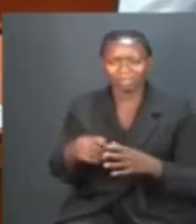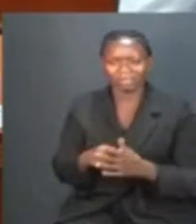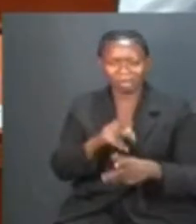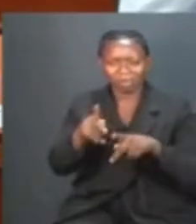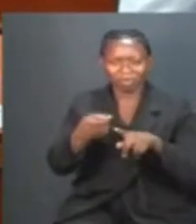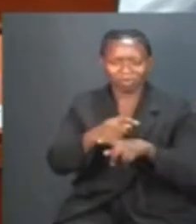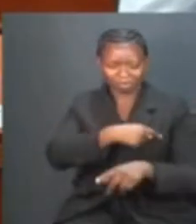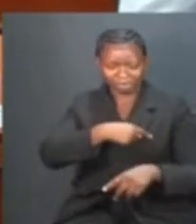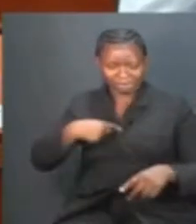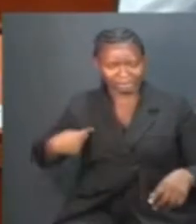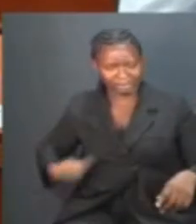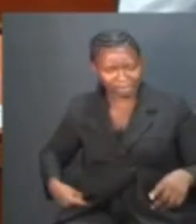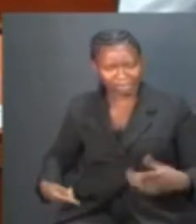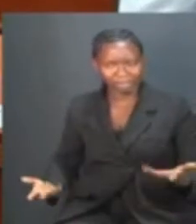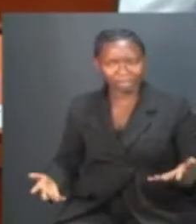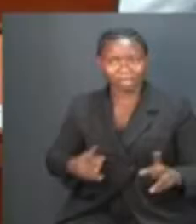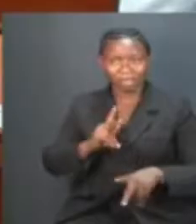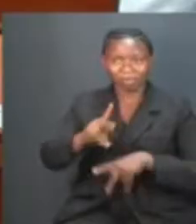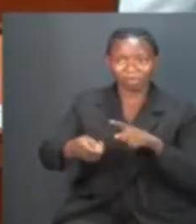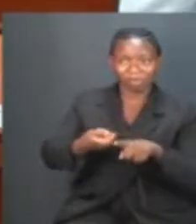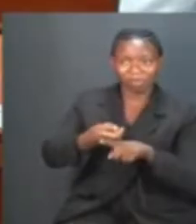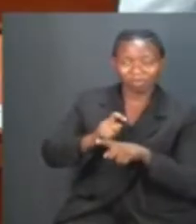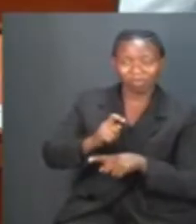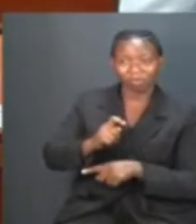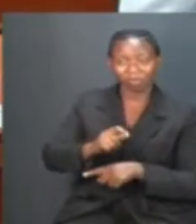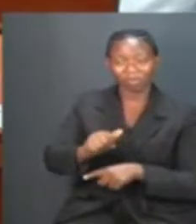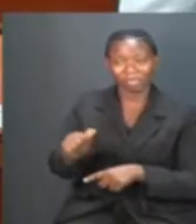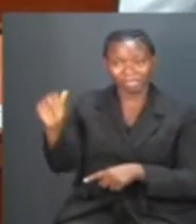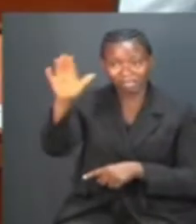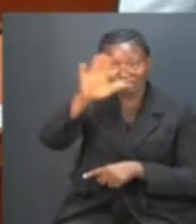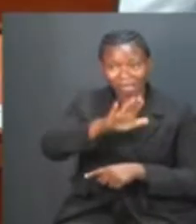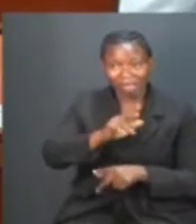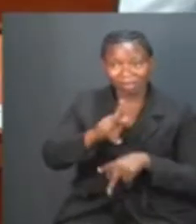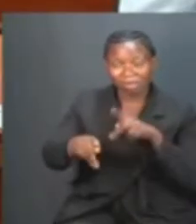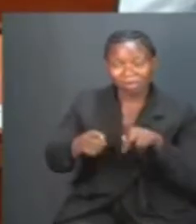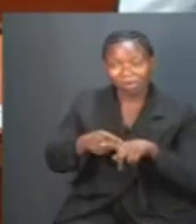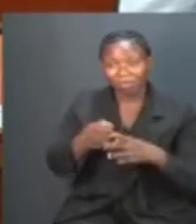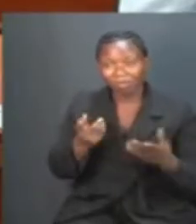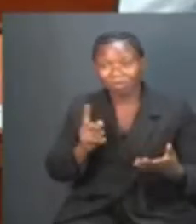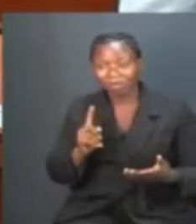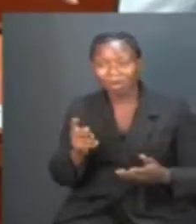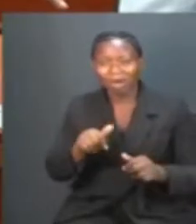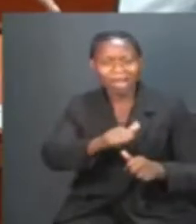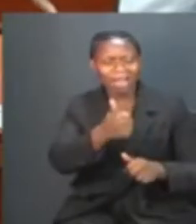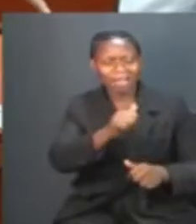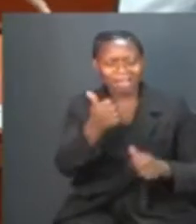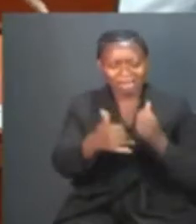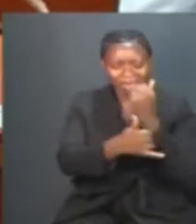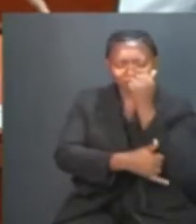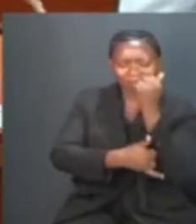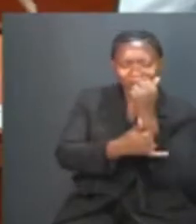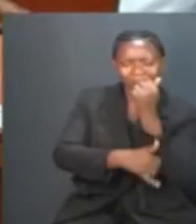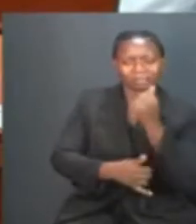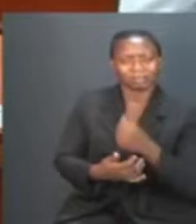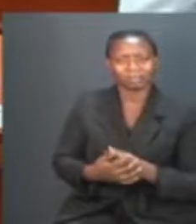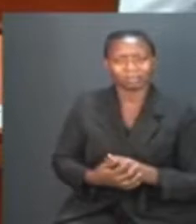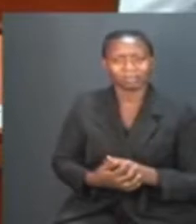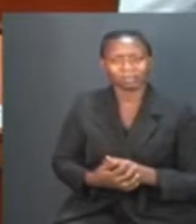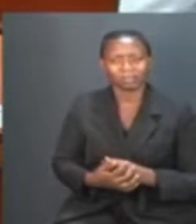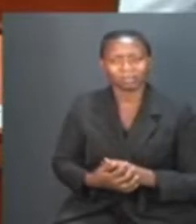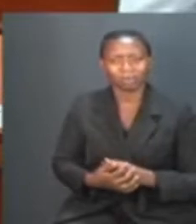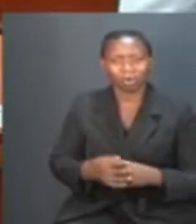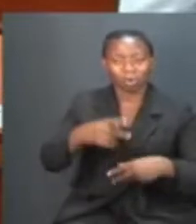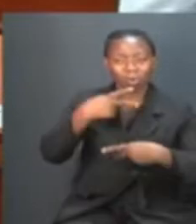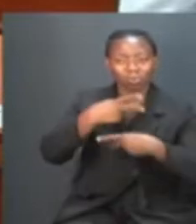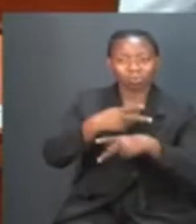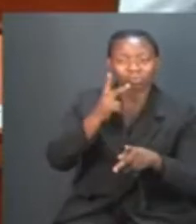China, SMEs in Asia, SMEs in some other parts of the world will